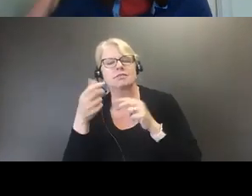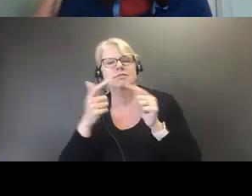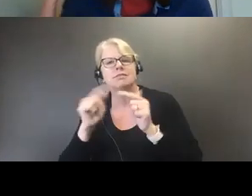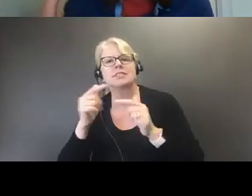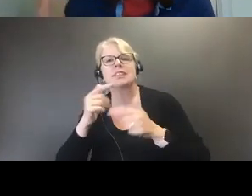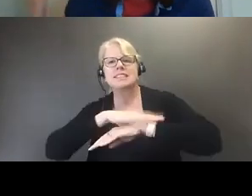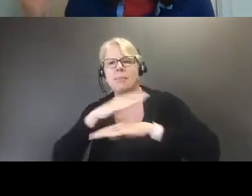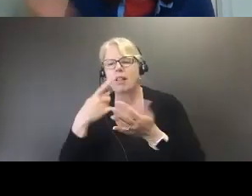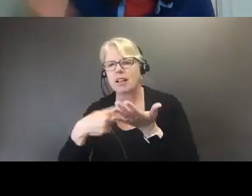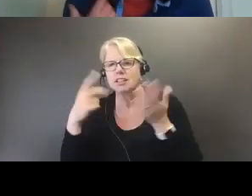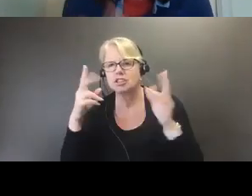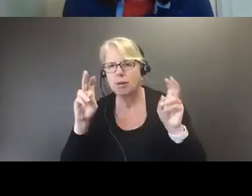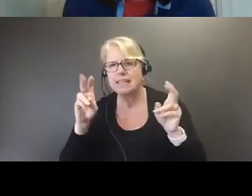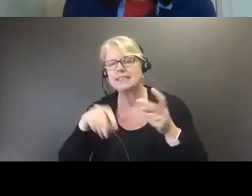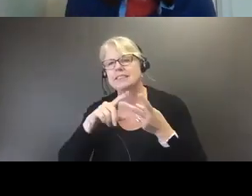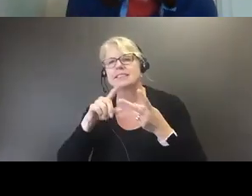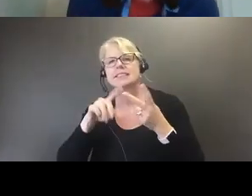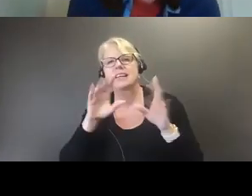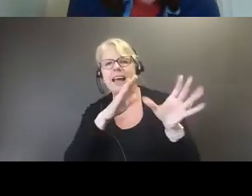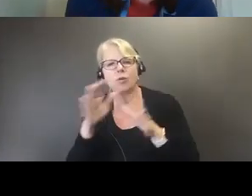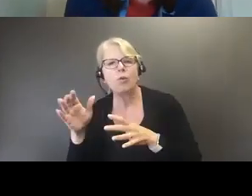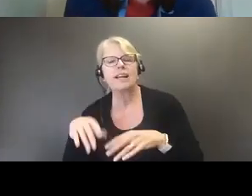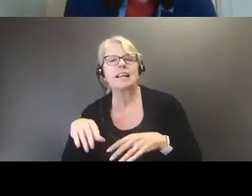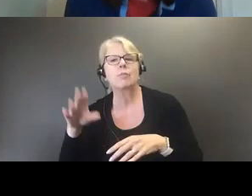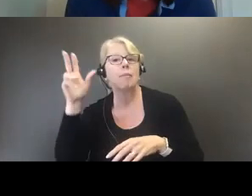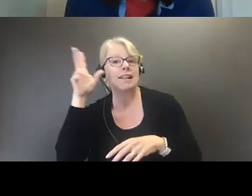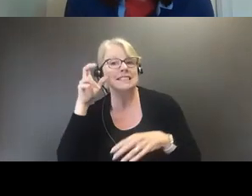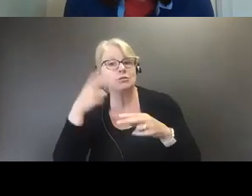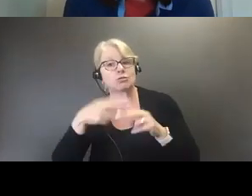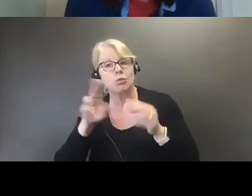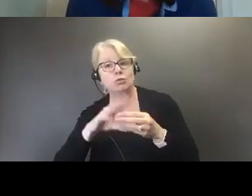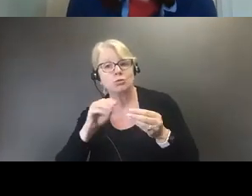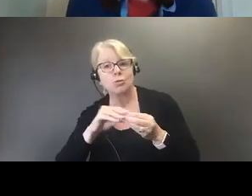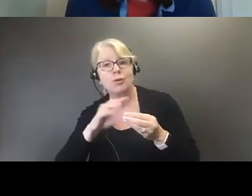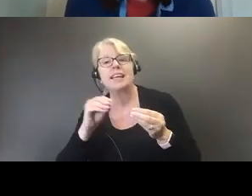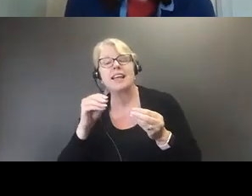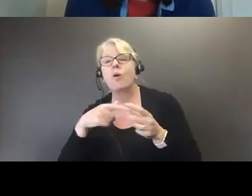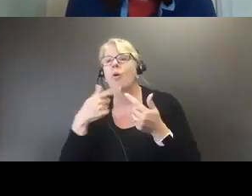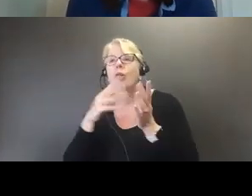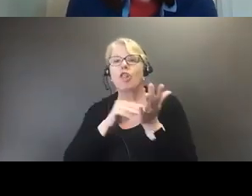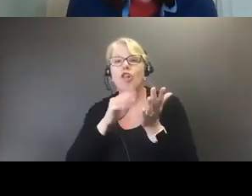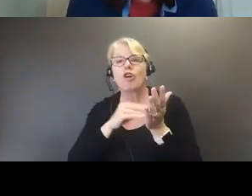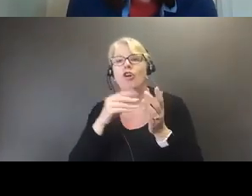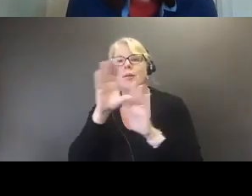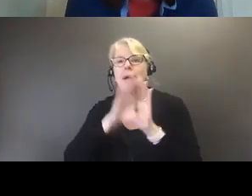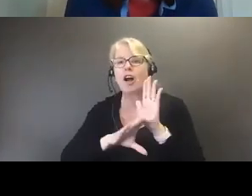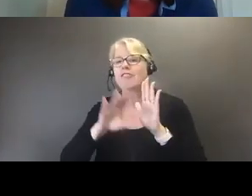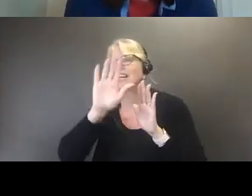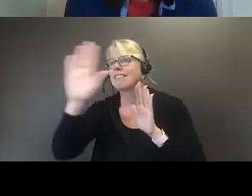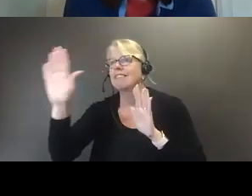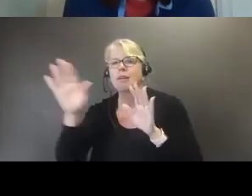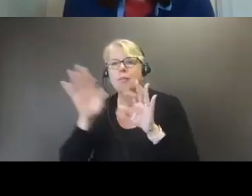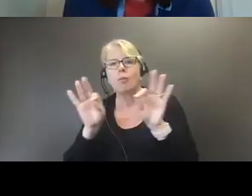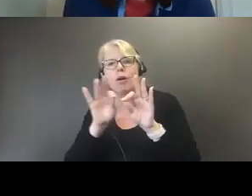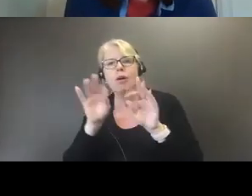topics, categories. We listen to short stories and learn about biographies of some important people.